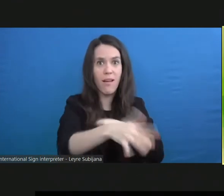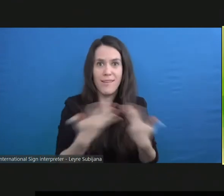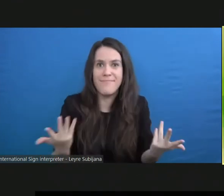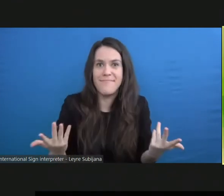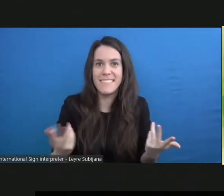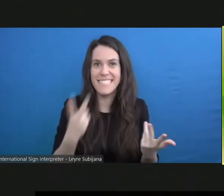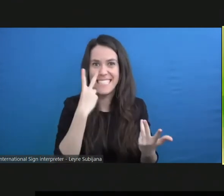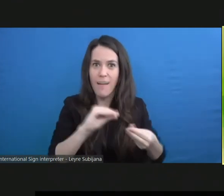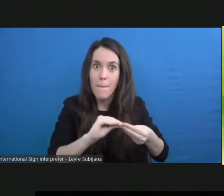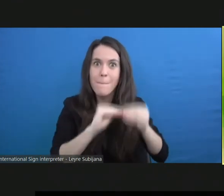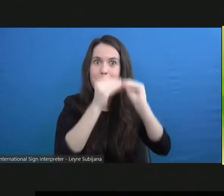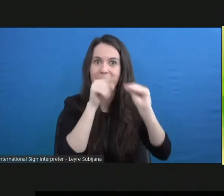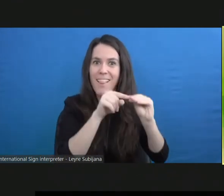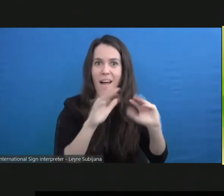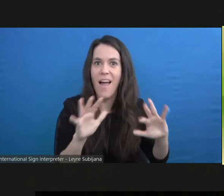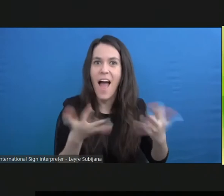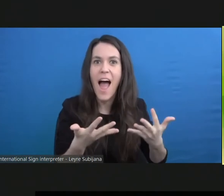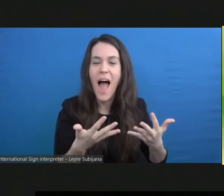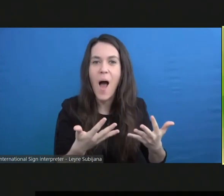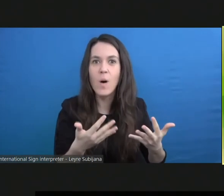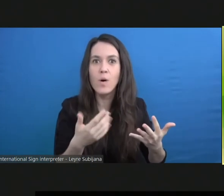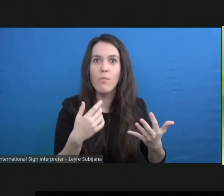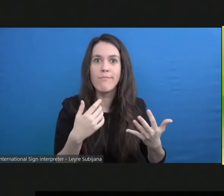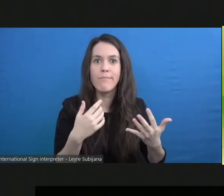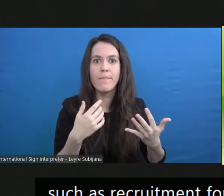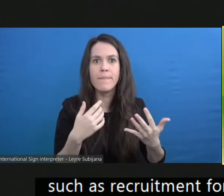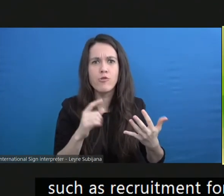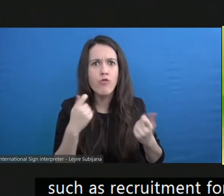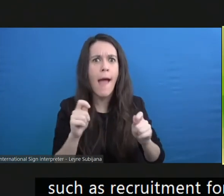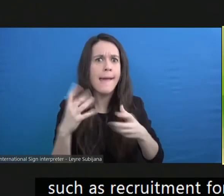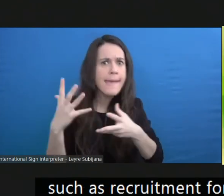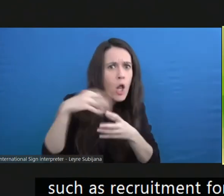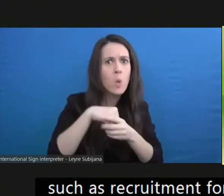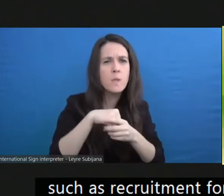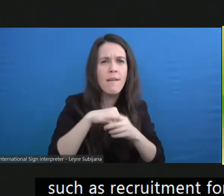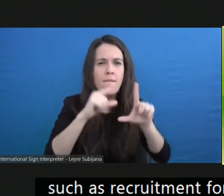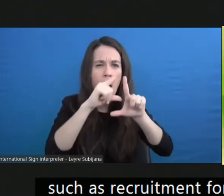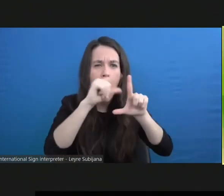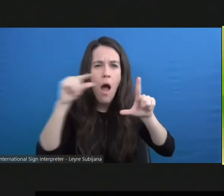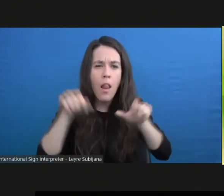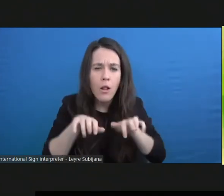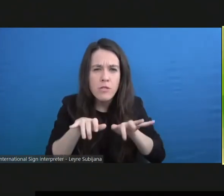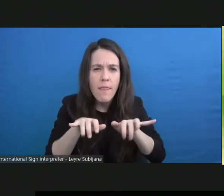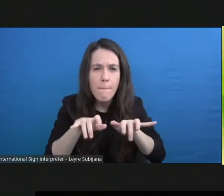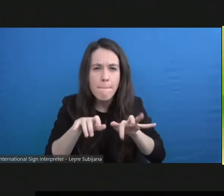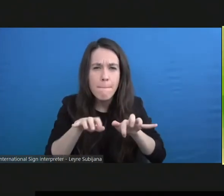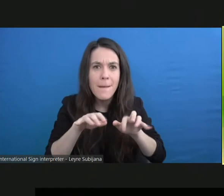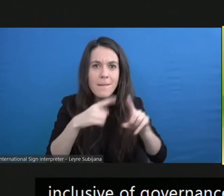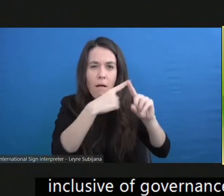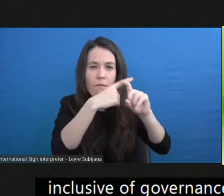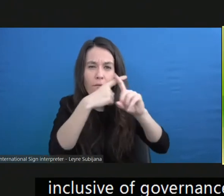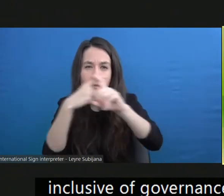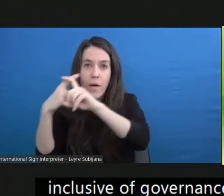built around inclusive algorithms, there is a major risk of systematically excluding